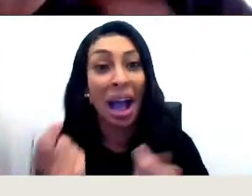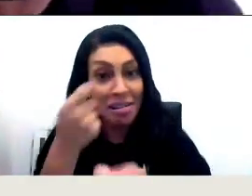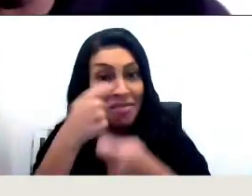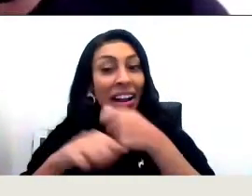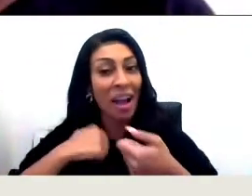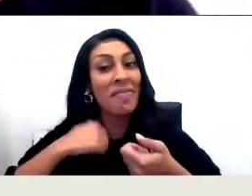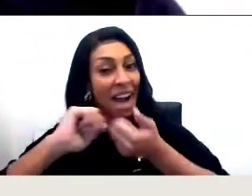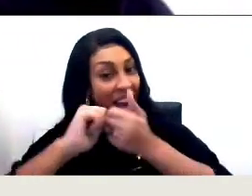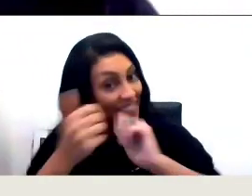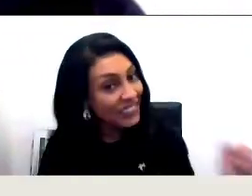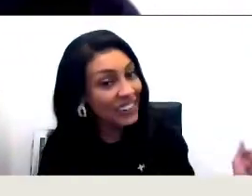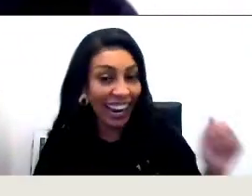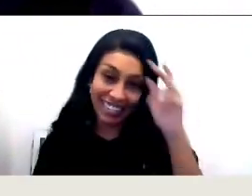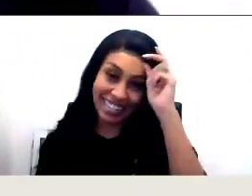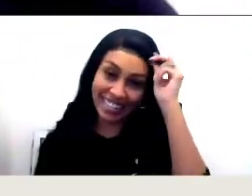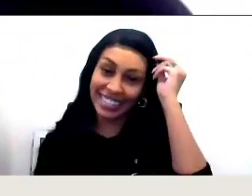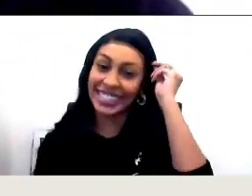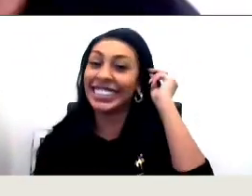You know,